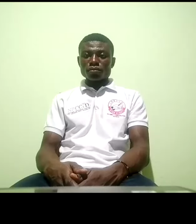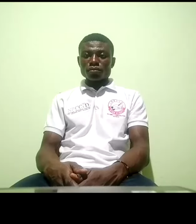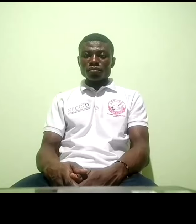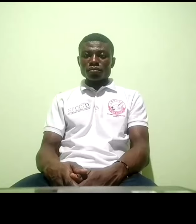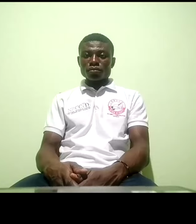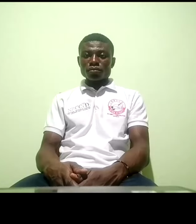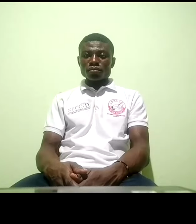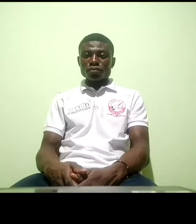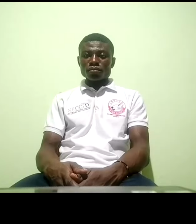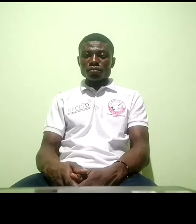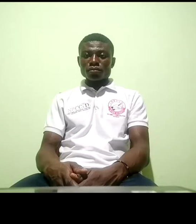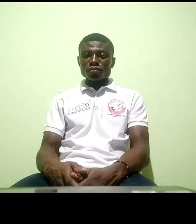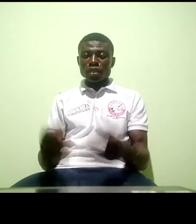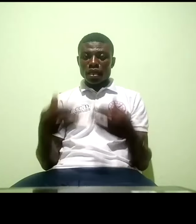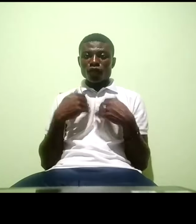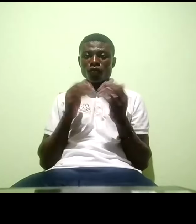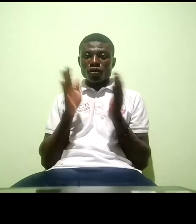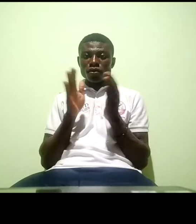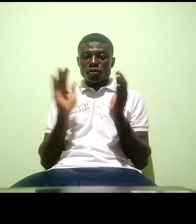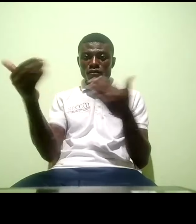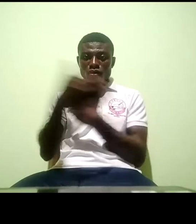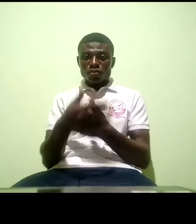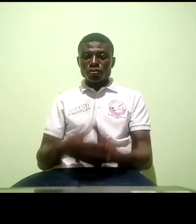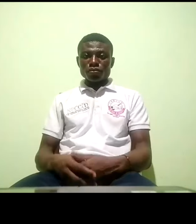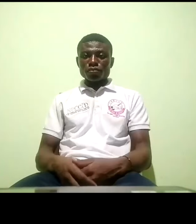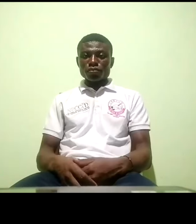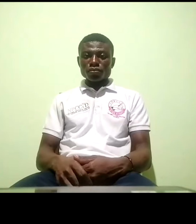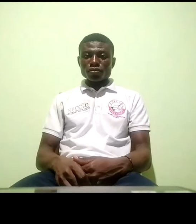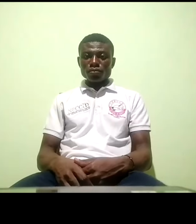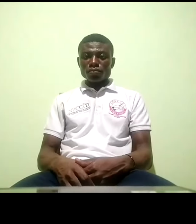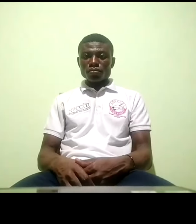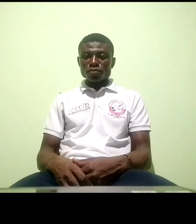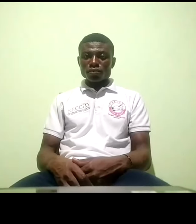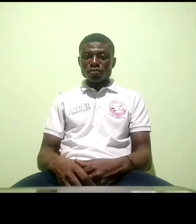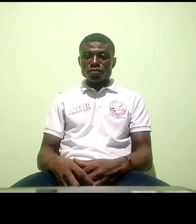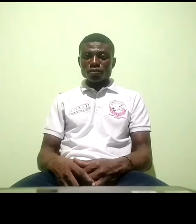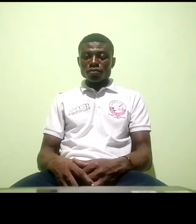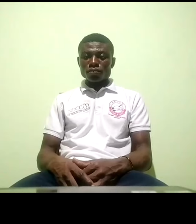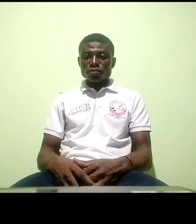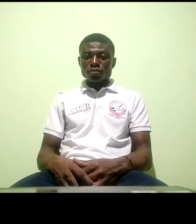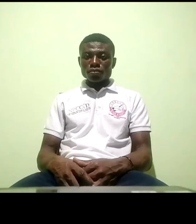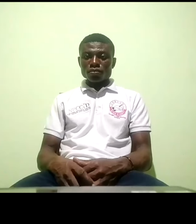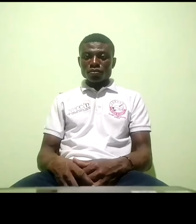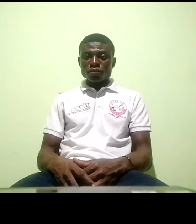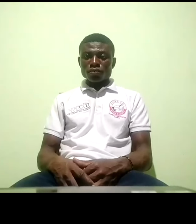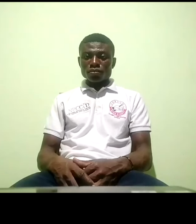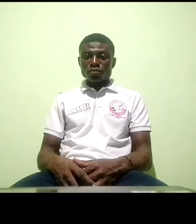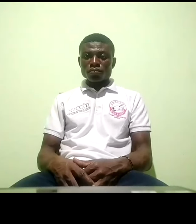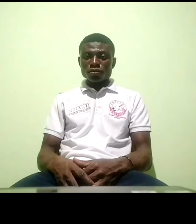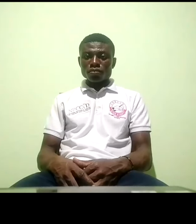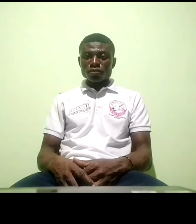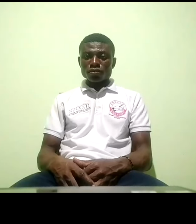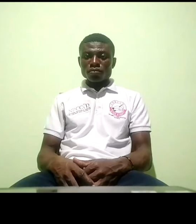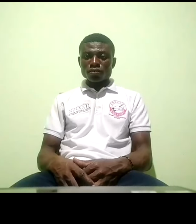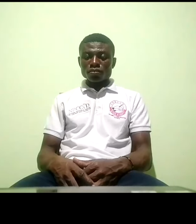box, a small box of this. So sometimes if we make, this is one basic things what we use. If the kids